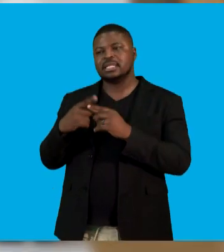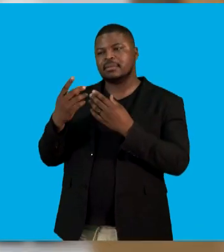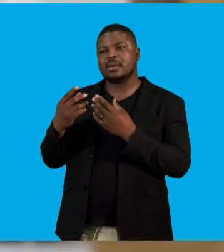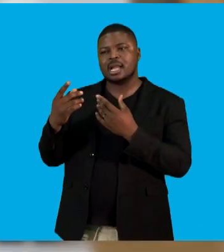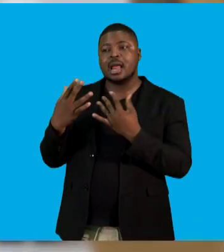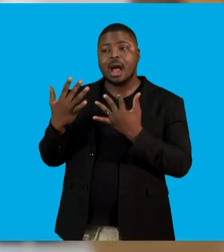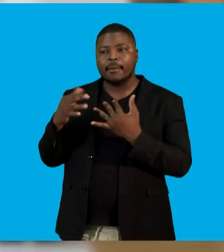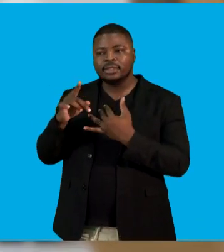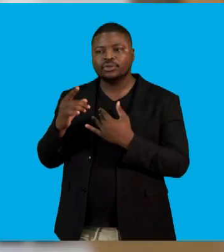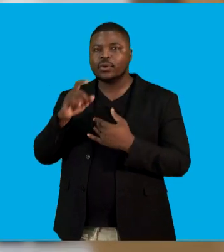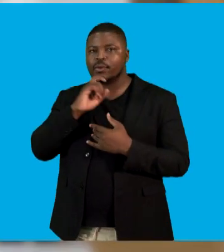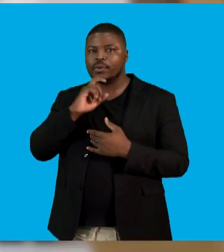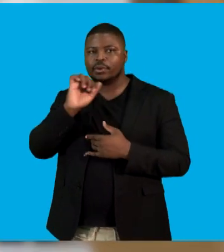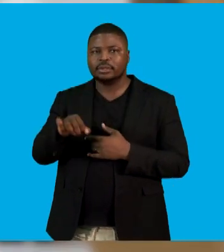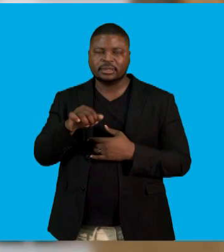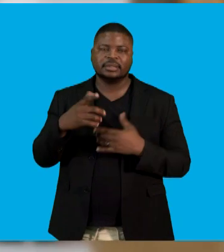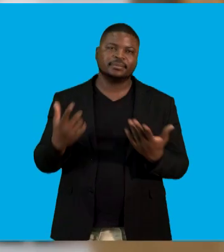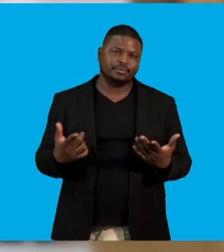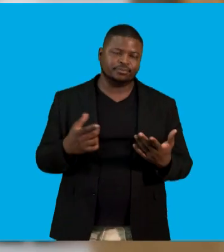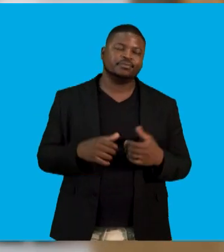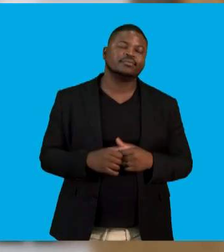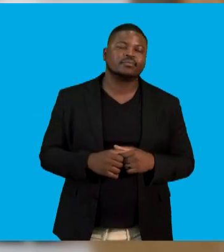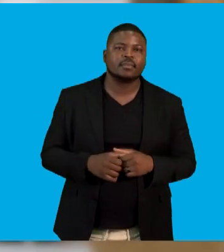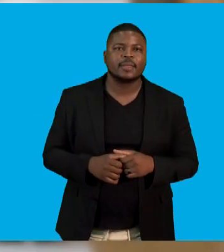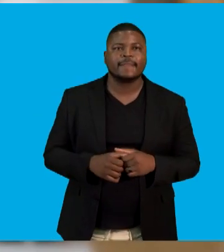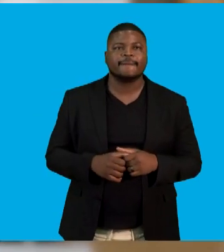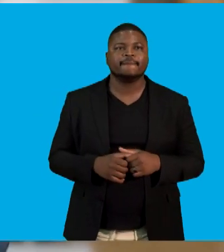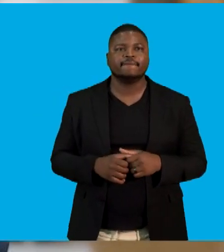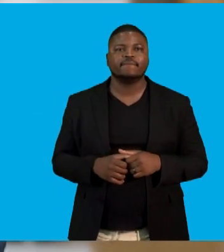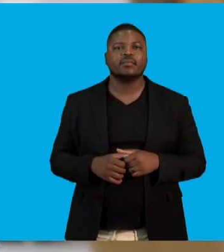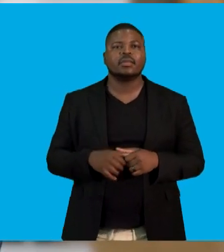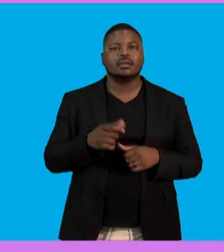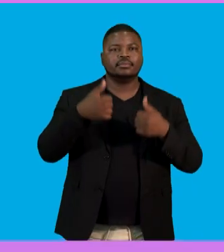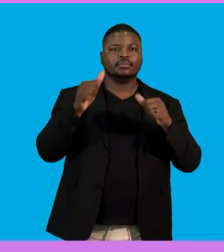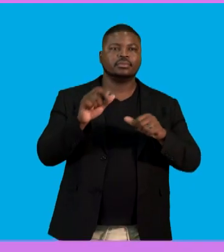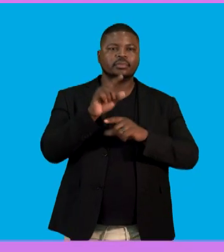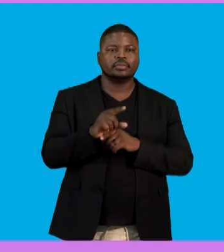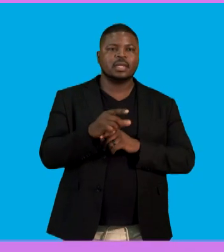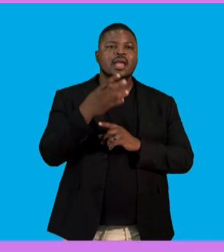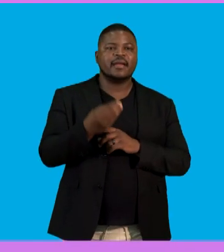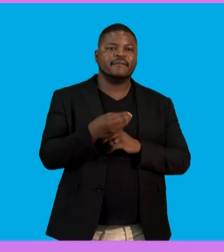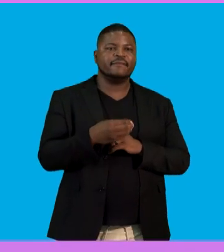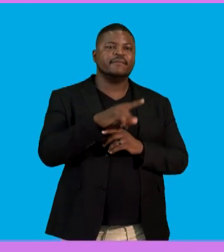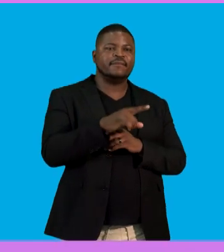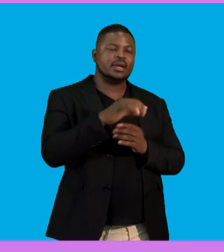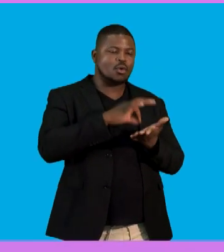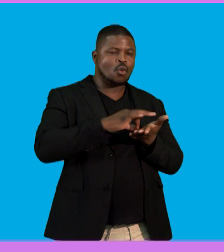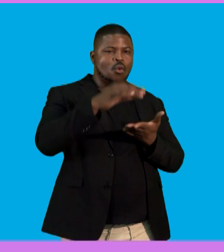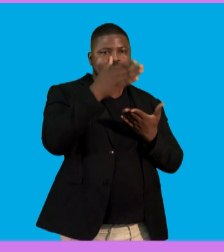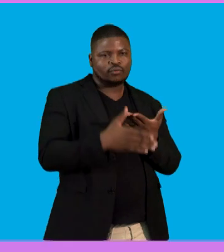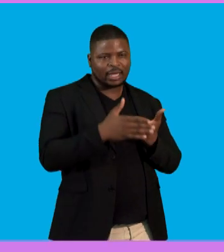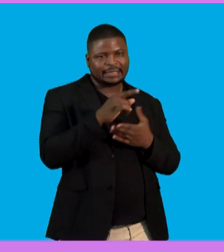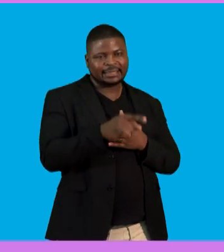that is needed, then you multiply it by the number of units that you've used. Then we go to a prepaid contract billing